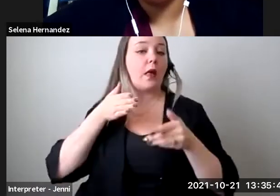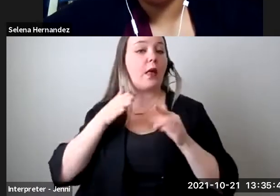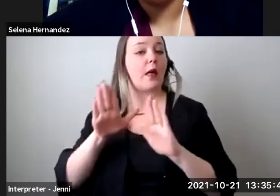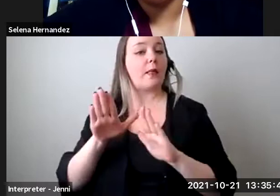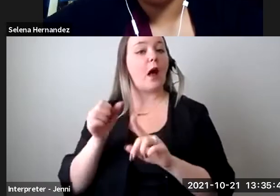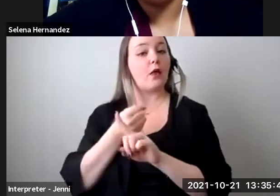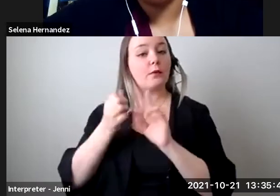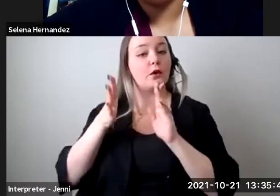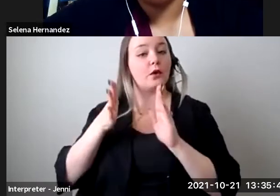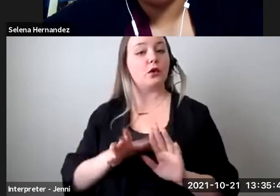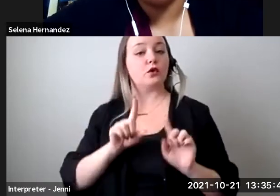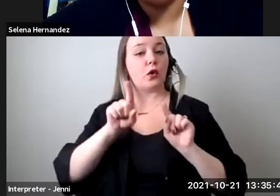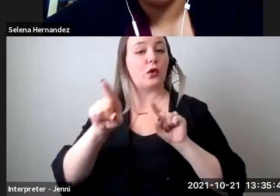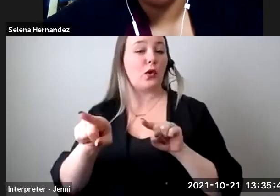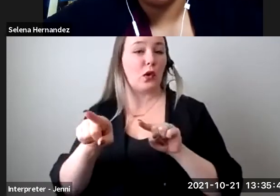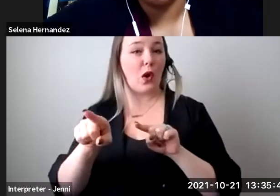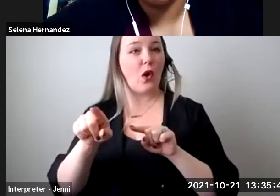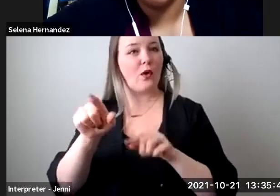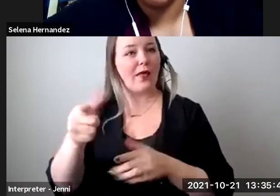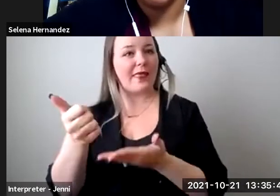come wherever they was going to give me help.